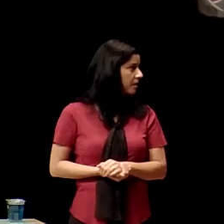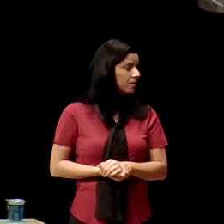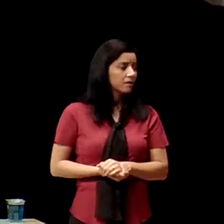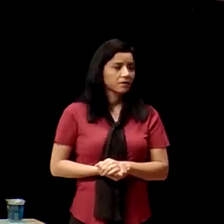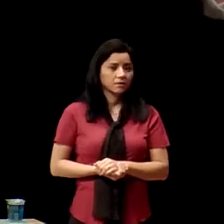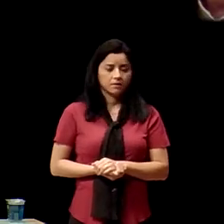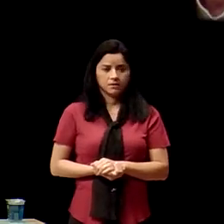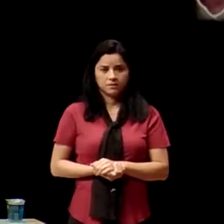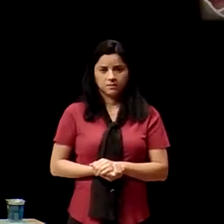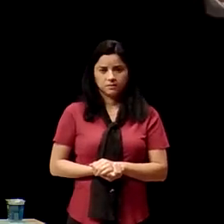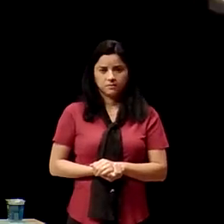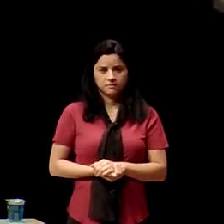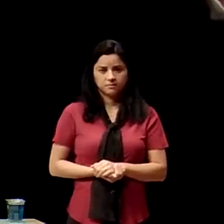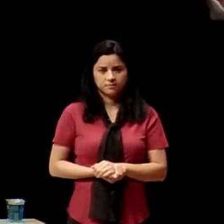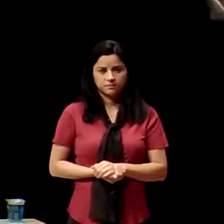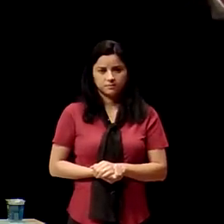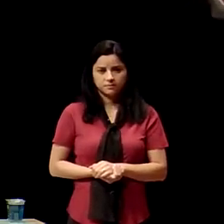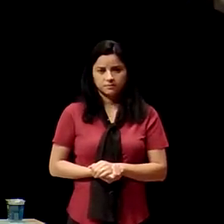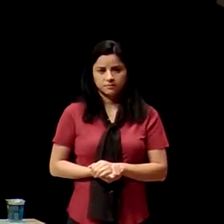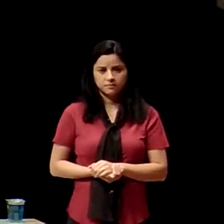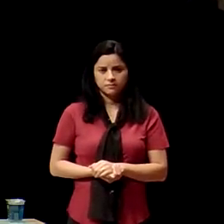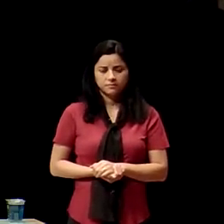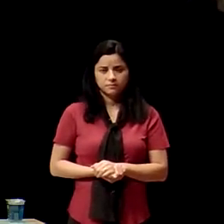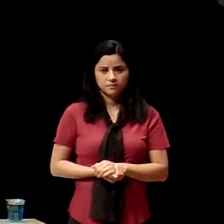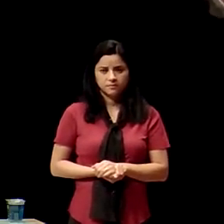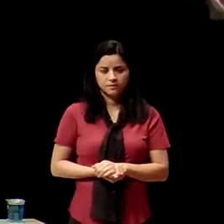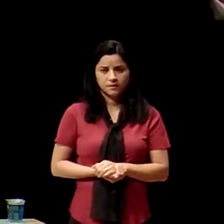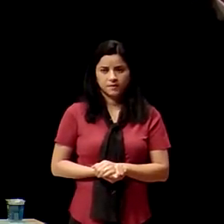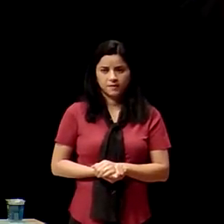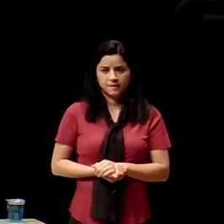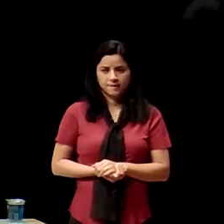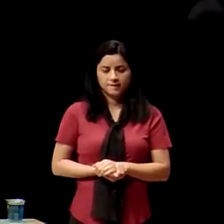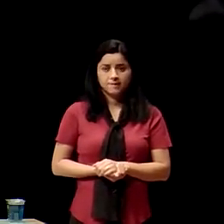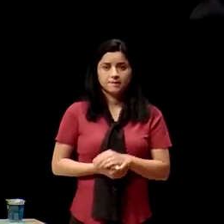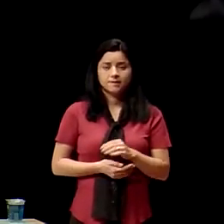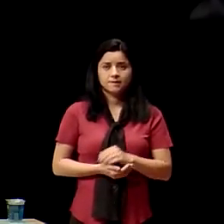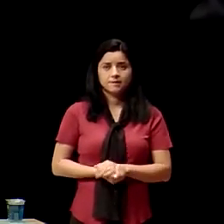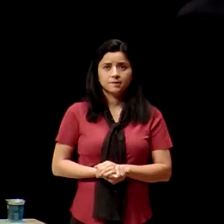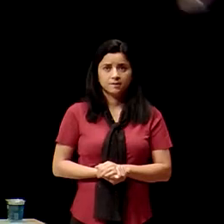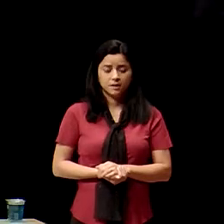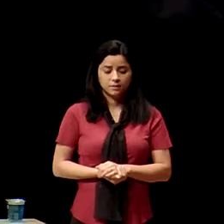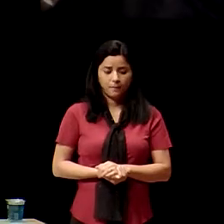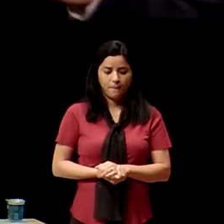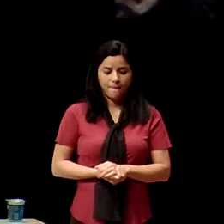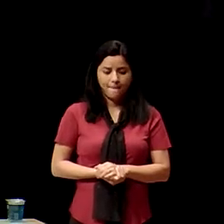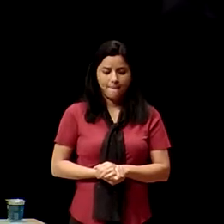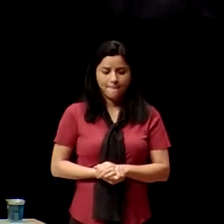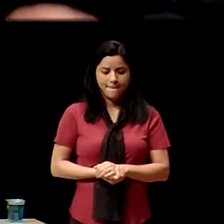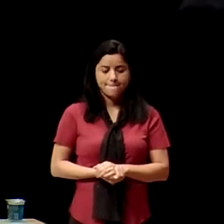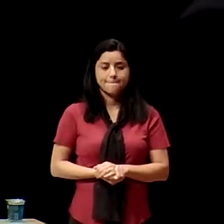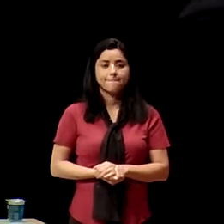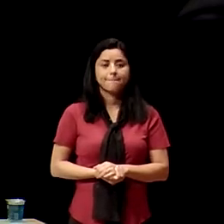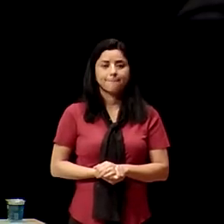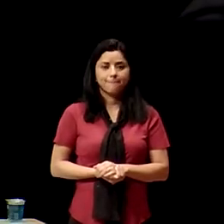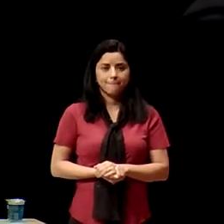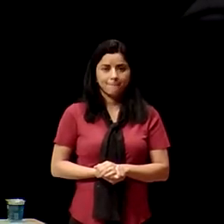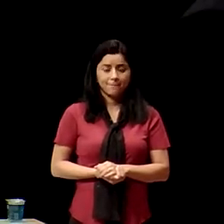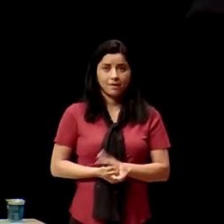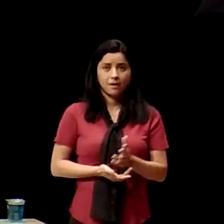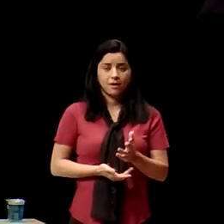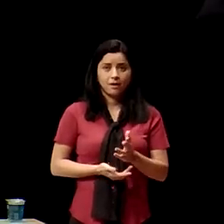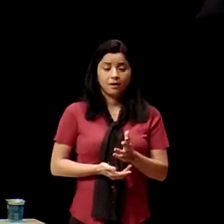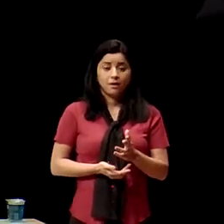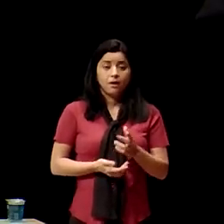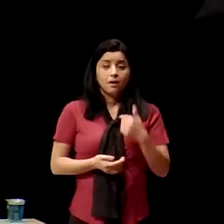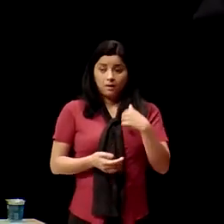at 11 o'clock latest because I must go directly to the airport.